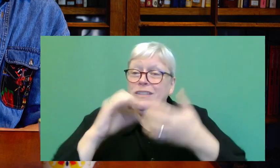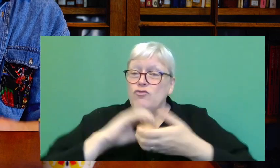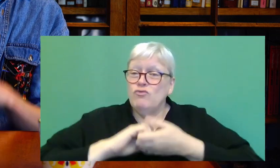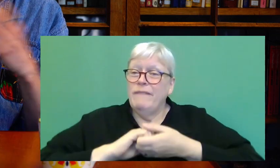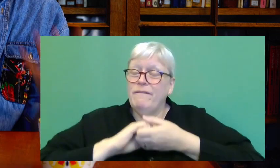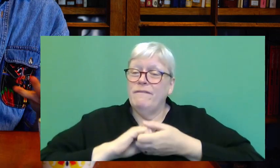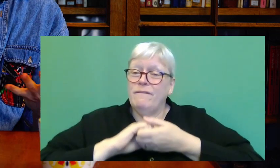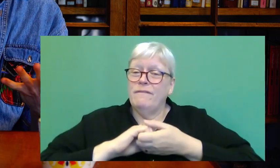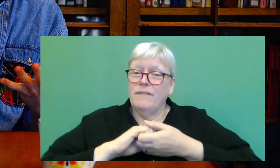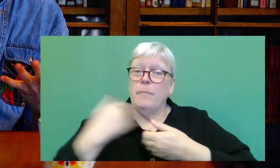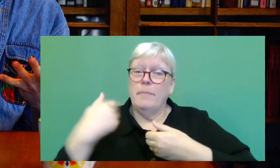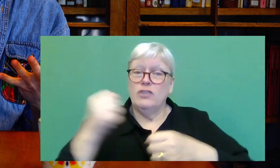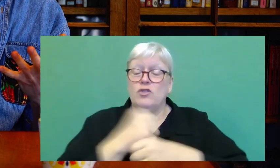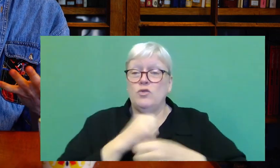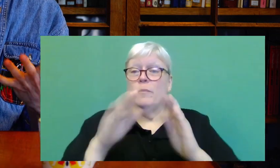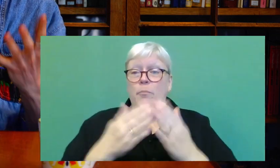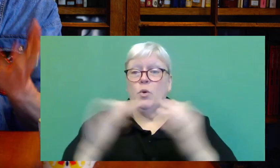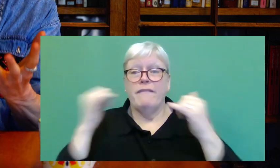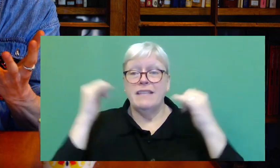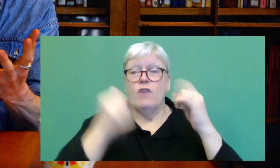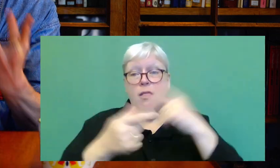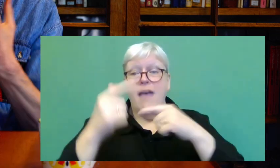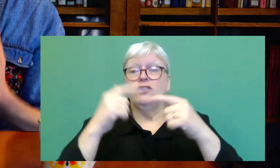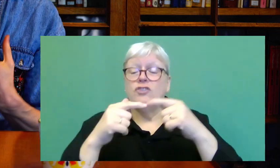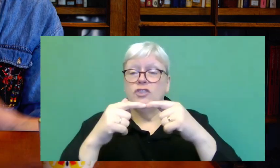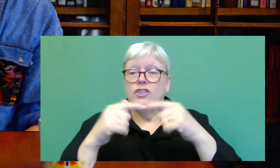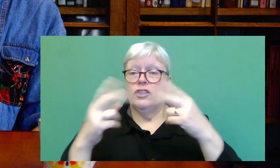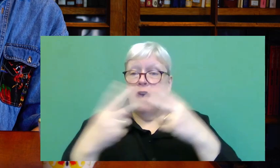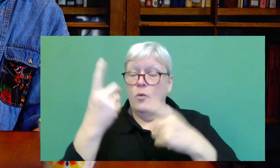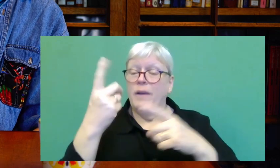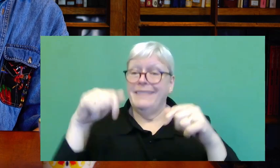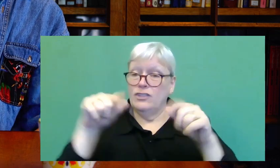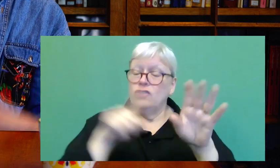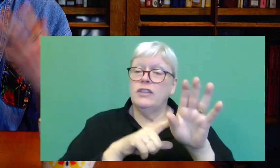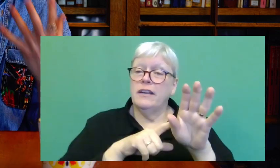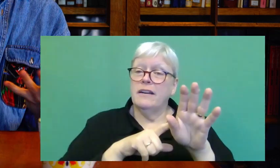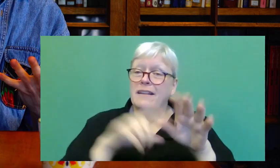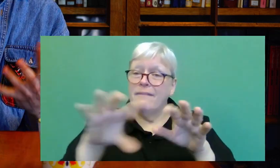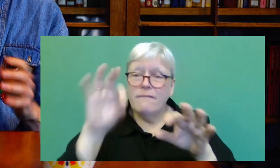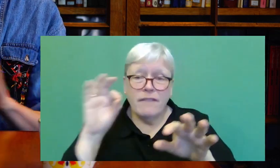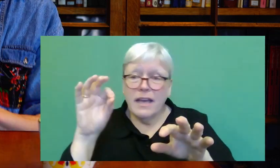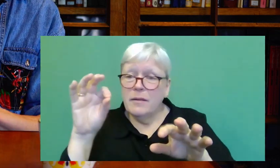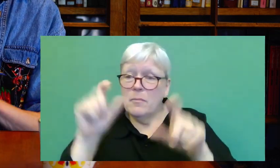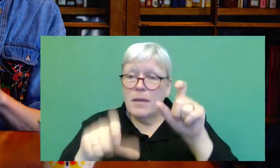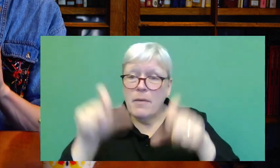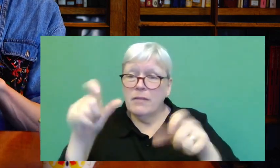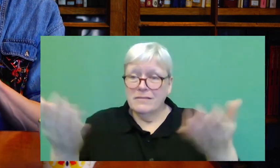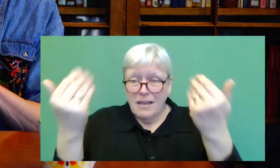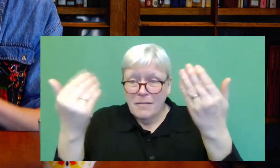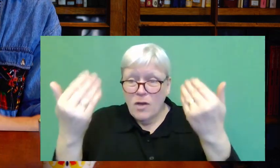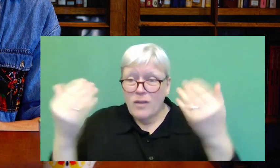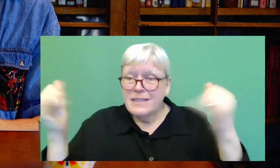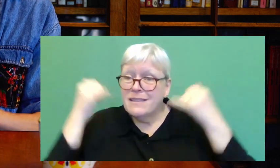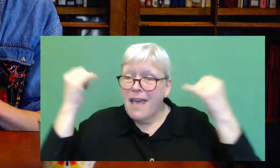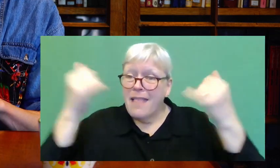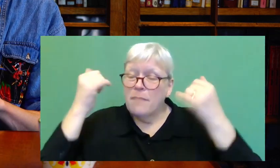festival last year. We're doing another this year, and invite people to come and celebrate grief with us, to tell me about mechanisms for grief or